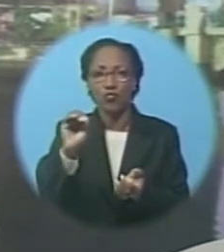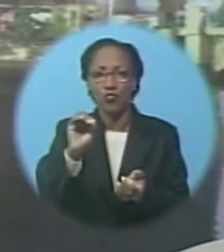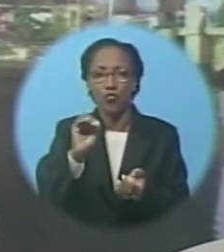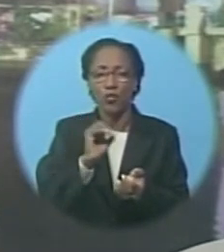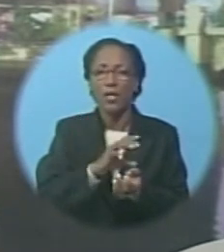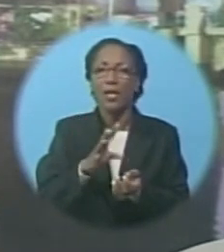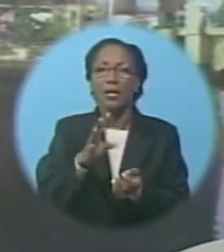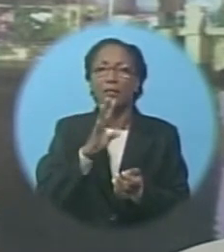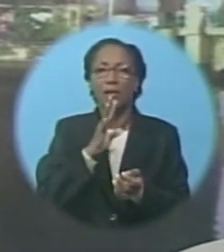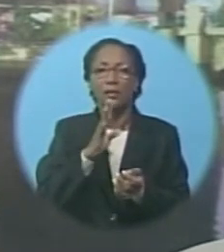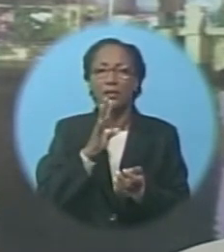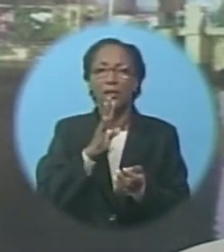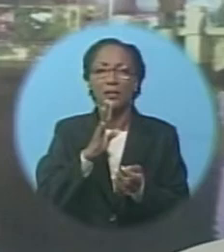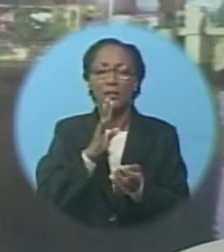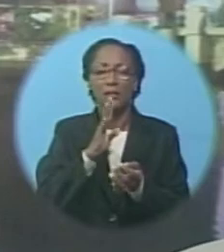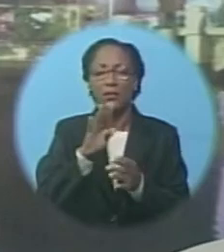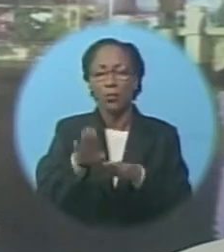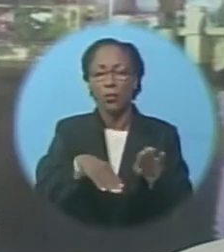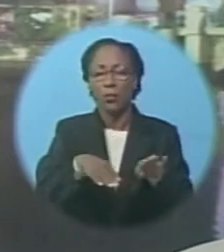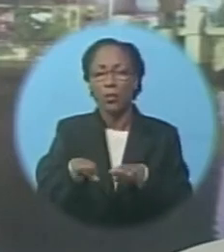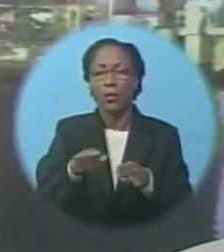the Cure at Sandals, Barbados.